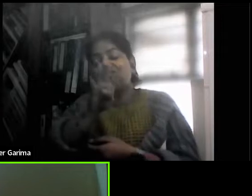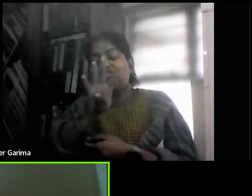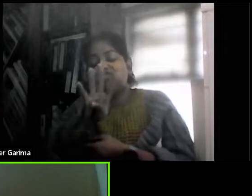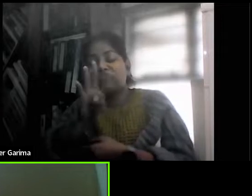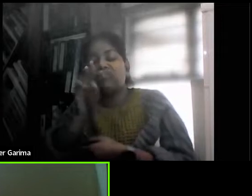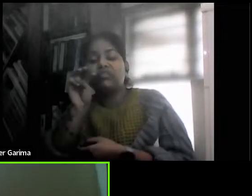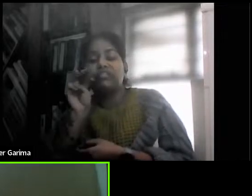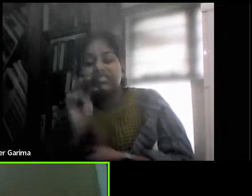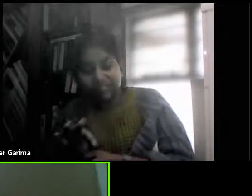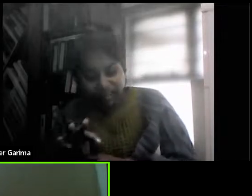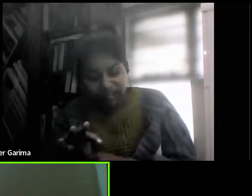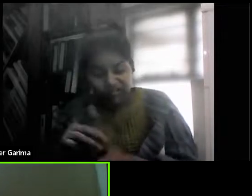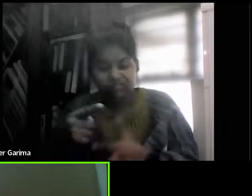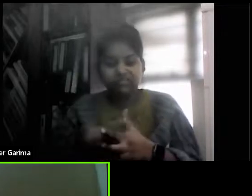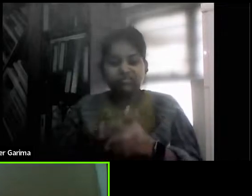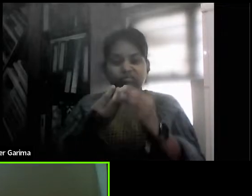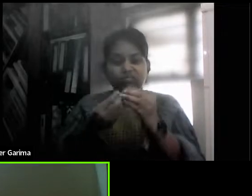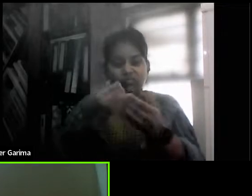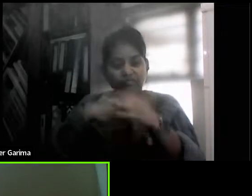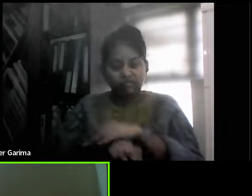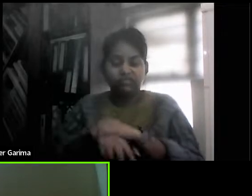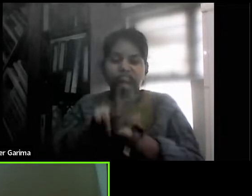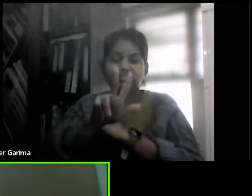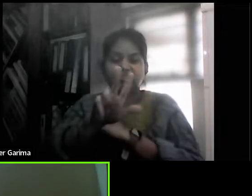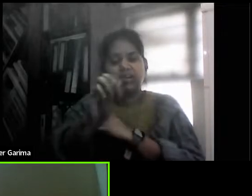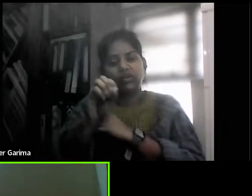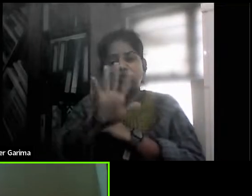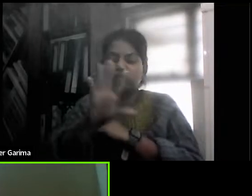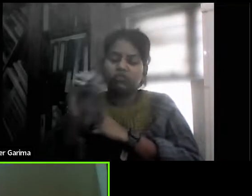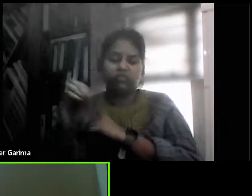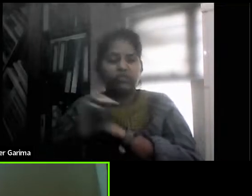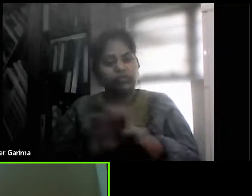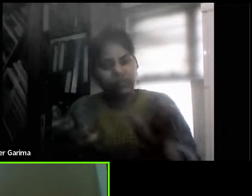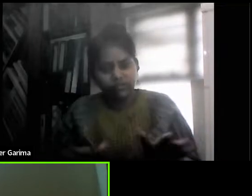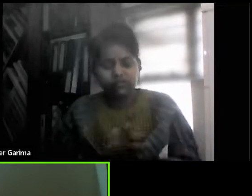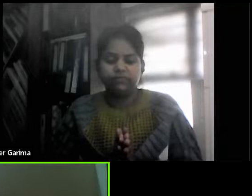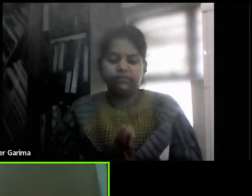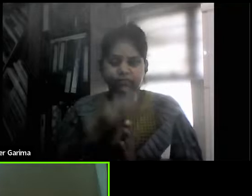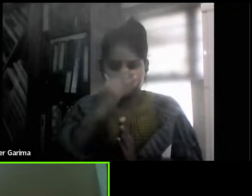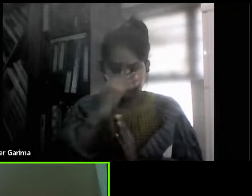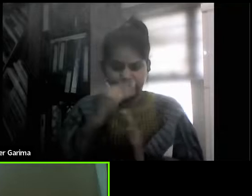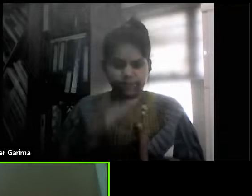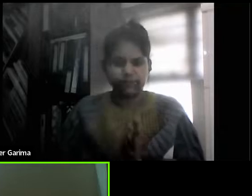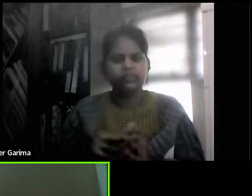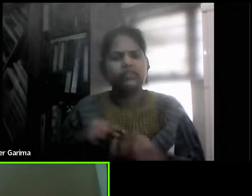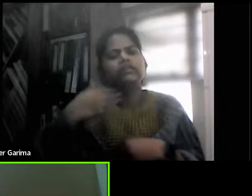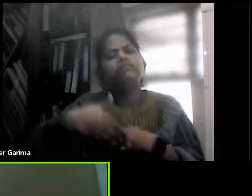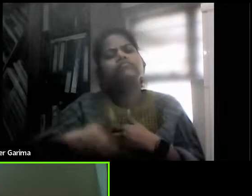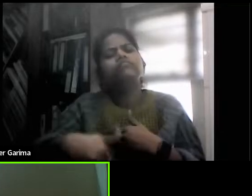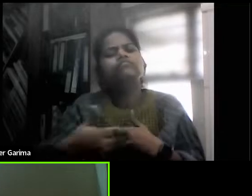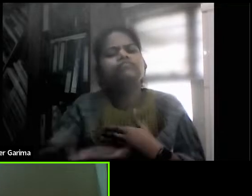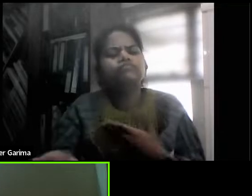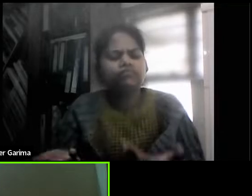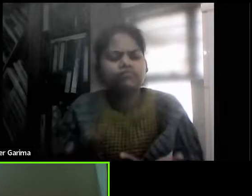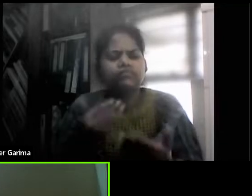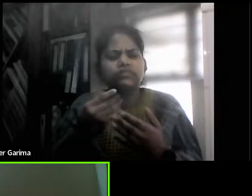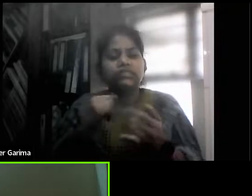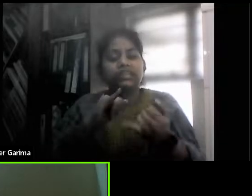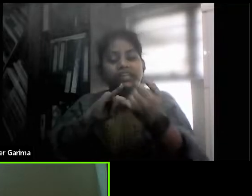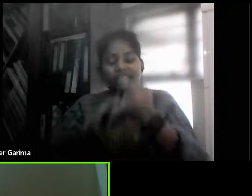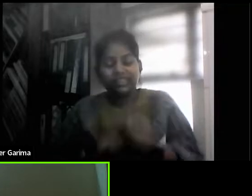again, the body, that is College Students and Graduates Association of the Blind, which is a regional body pertaining to the state of Tamil